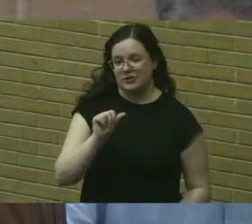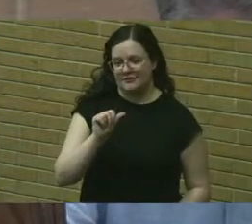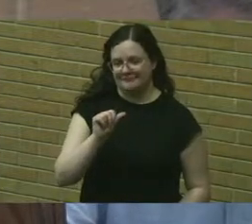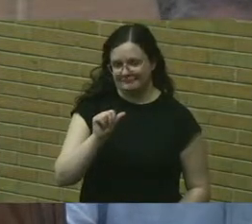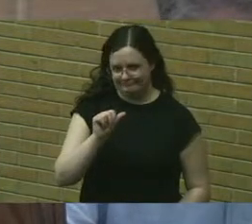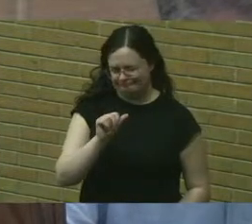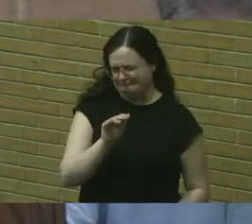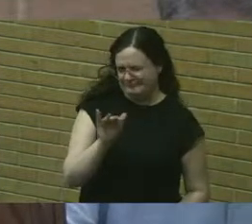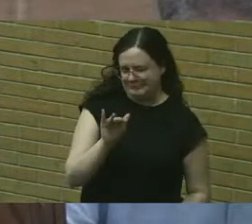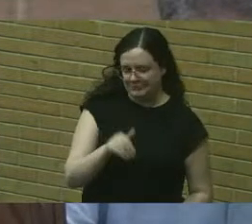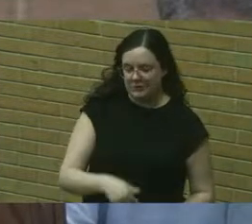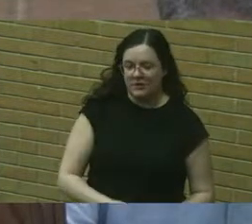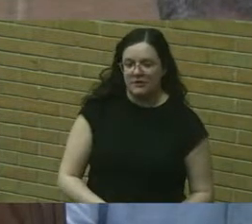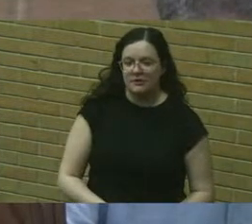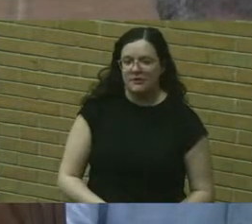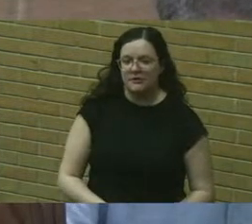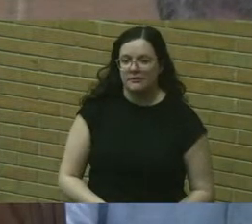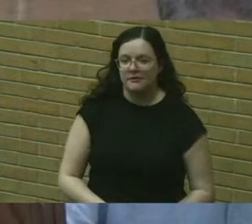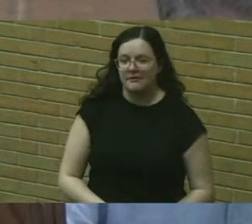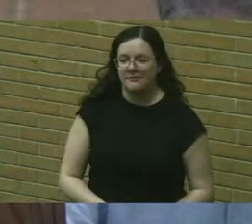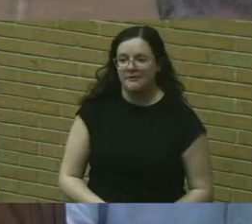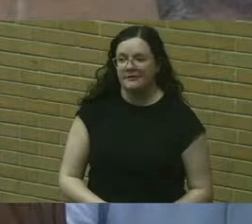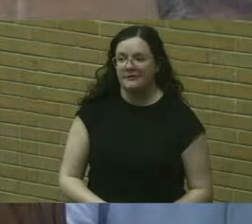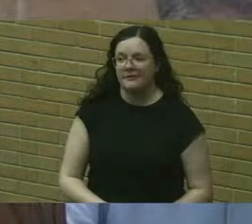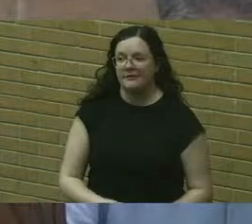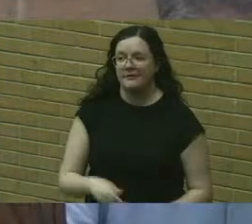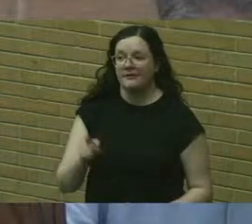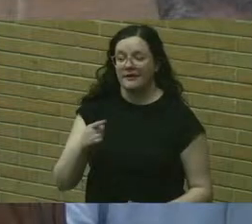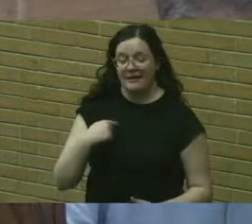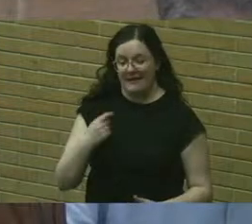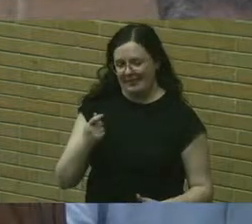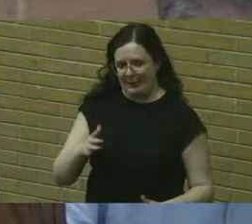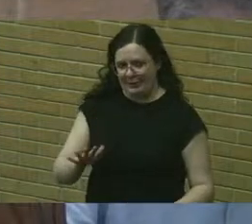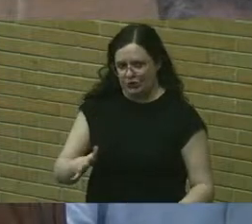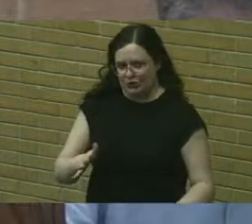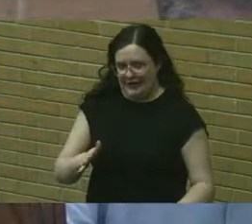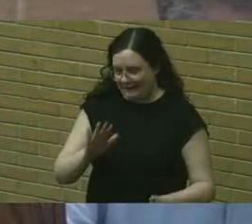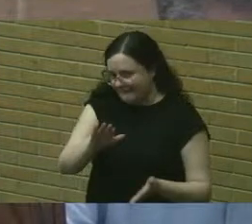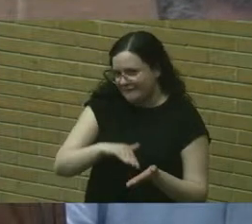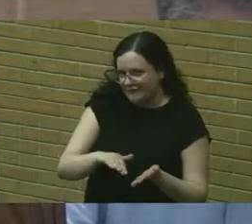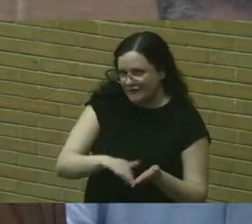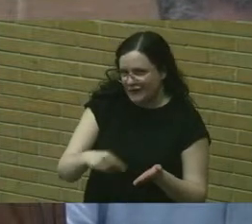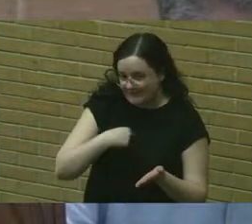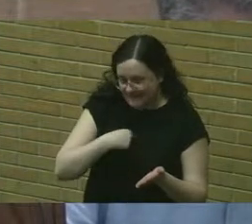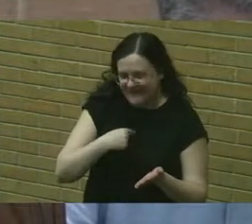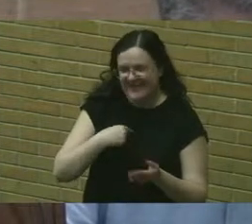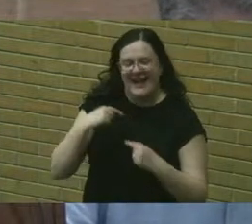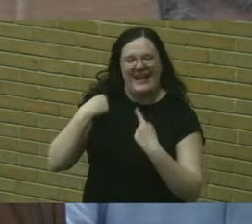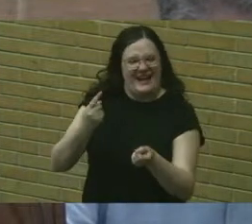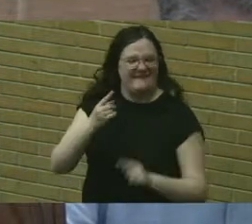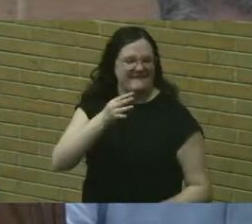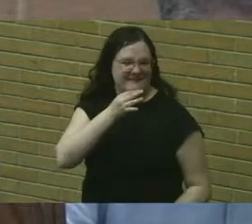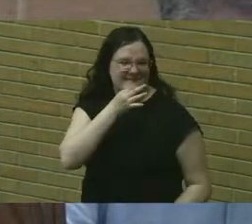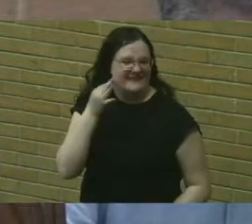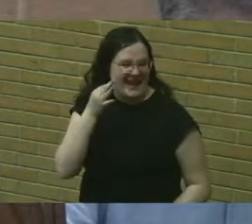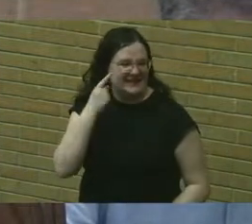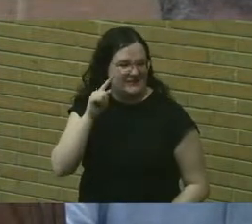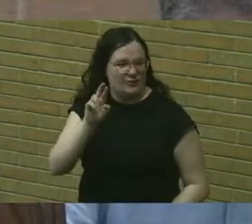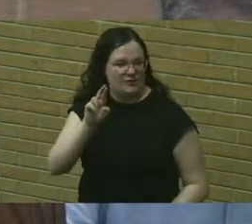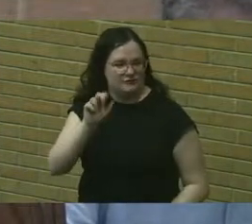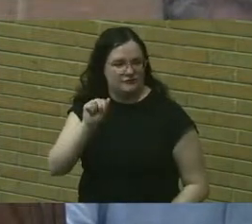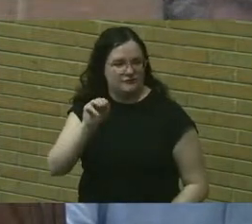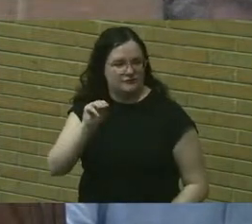I live on Varina Drive. I'm a little bit shaky, forgive me. I have fasted for Ramadan 30